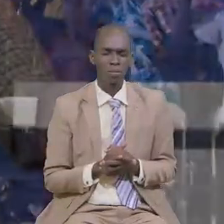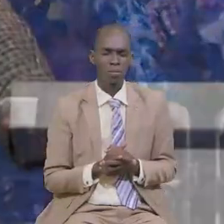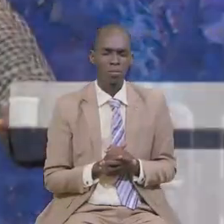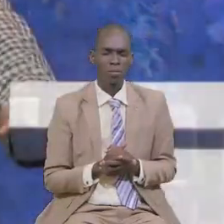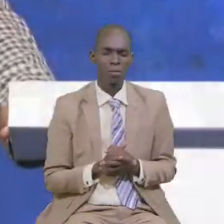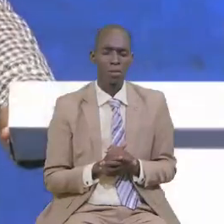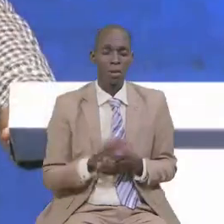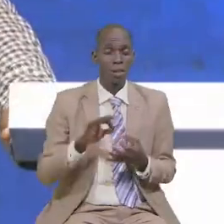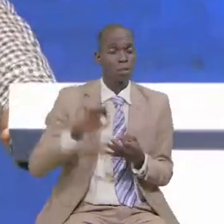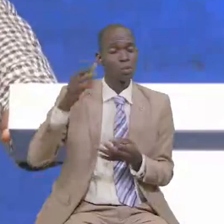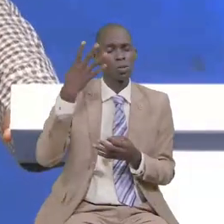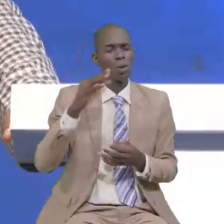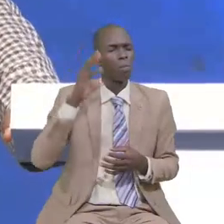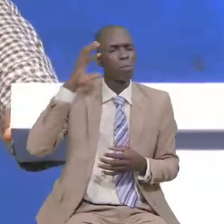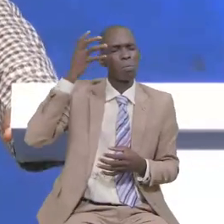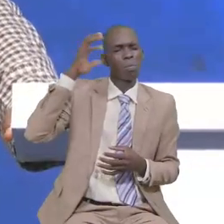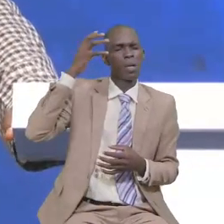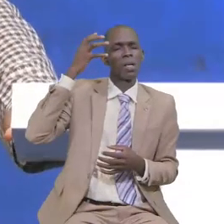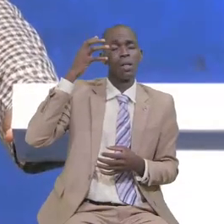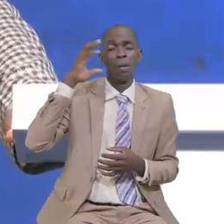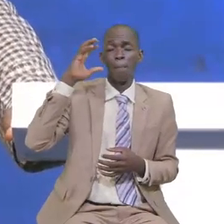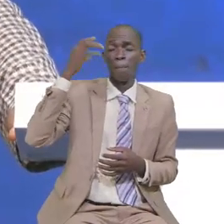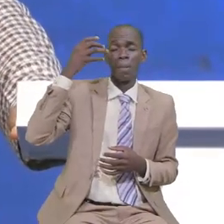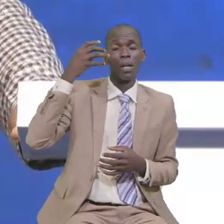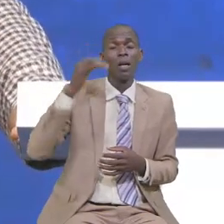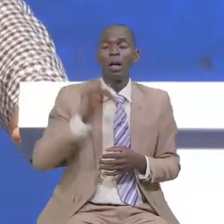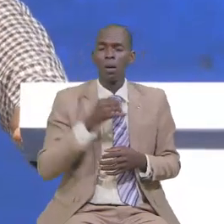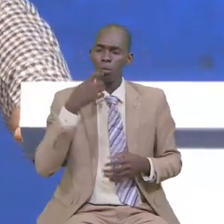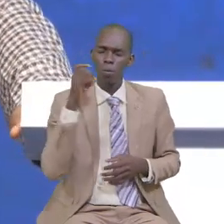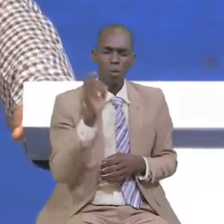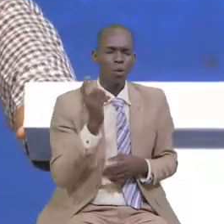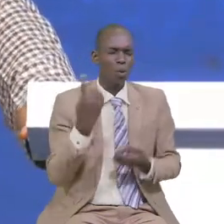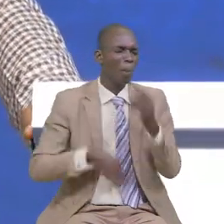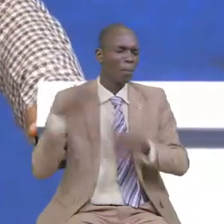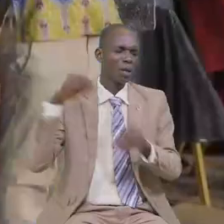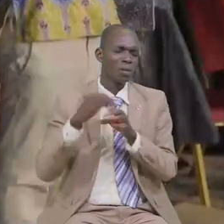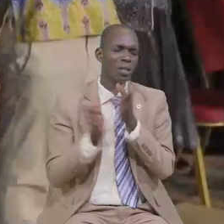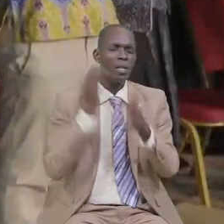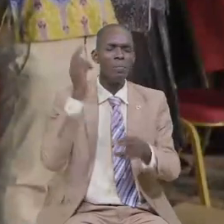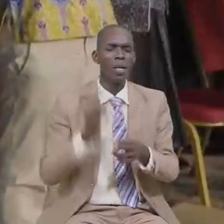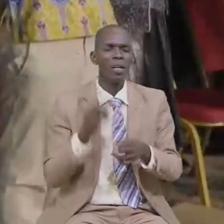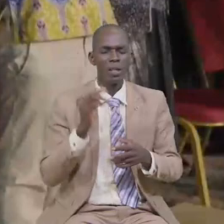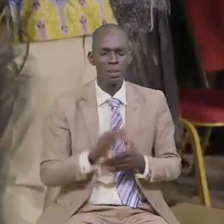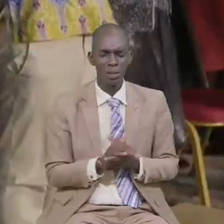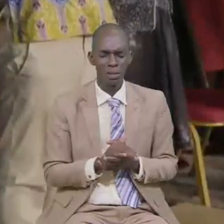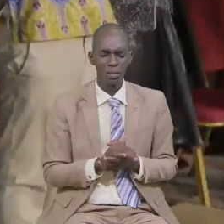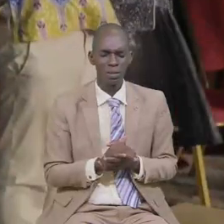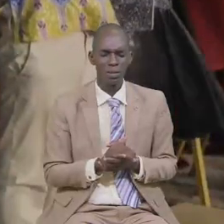Spirit of insanity, madness, I command you, come out in Jesus' name.